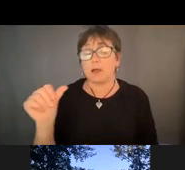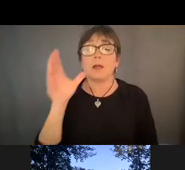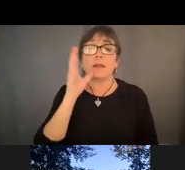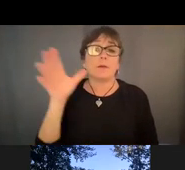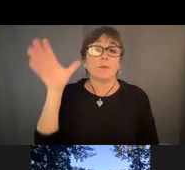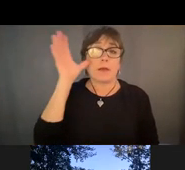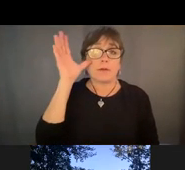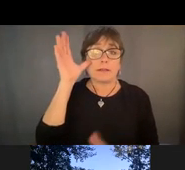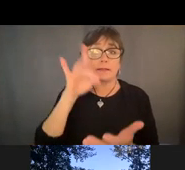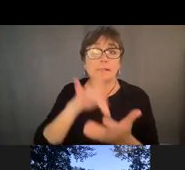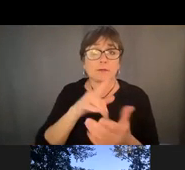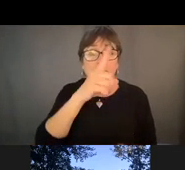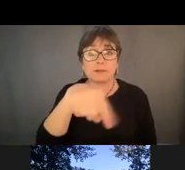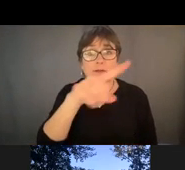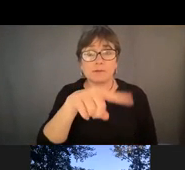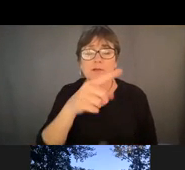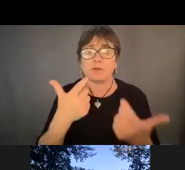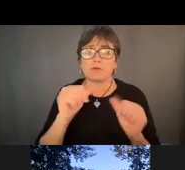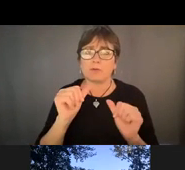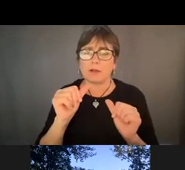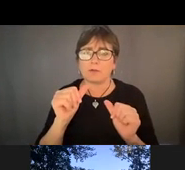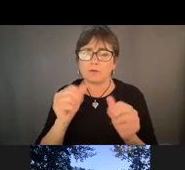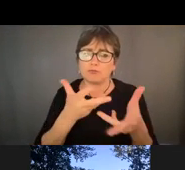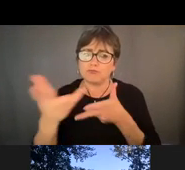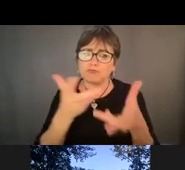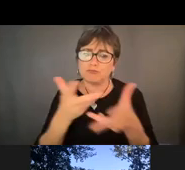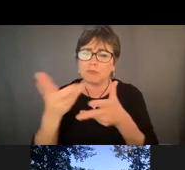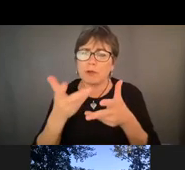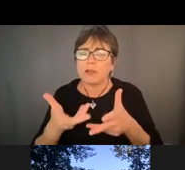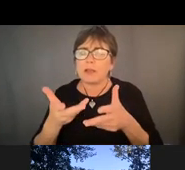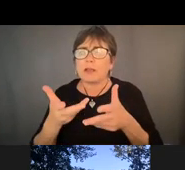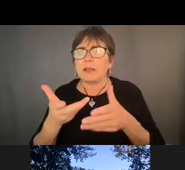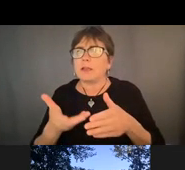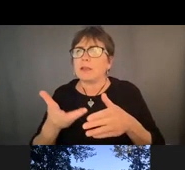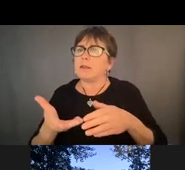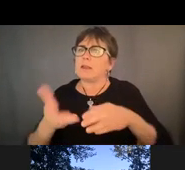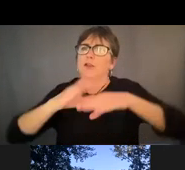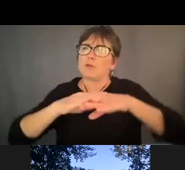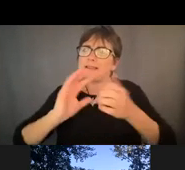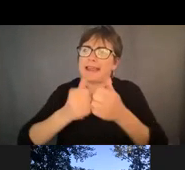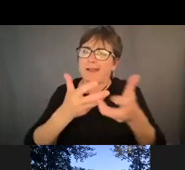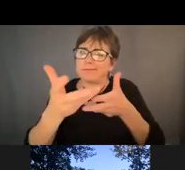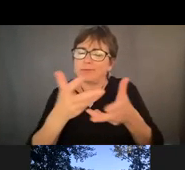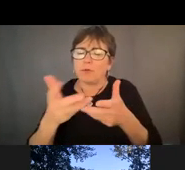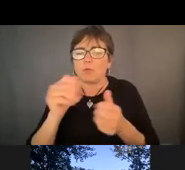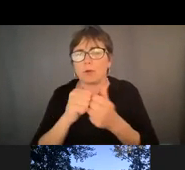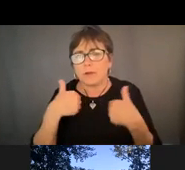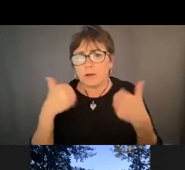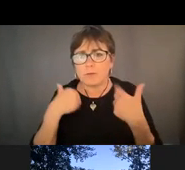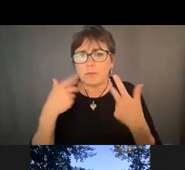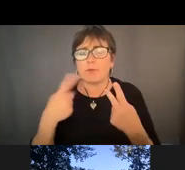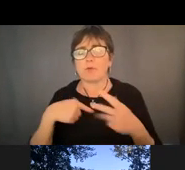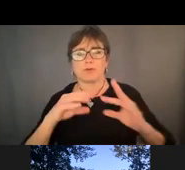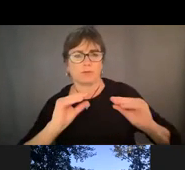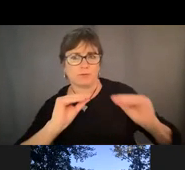to increase their engagement with youth. We're doing different trainings and tools and tips, and I think that that's a great idea.